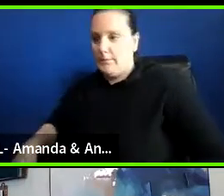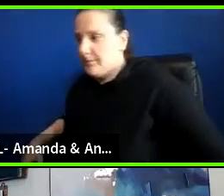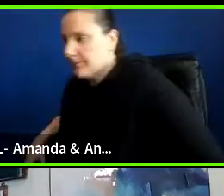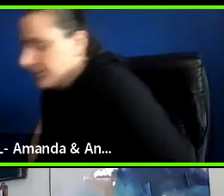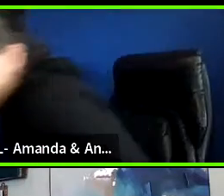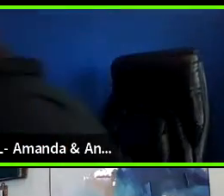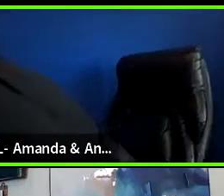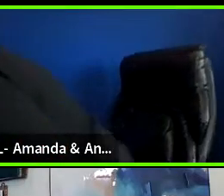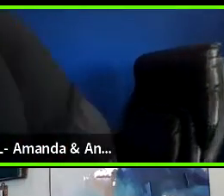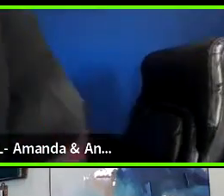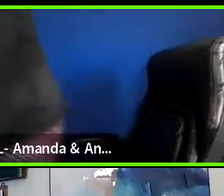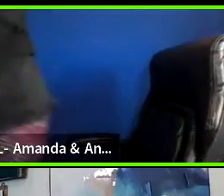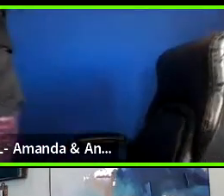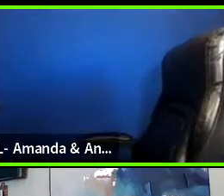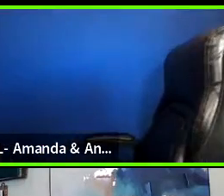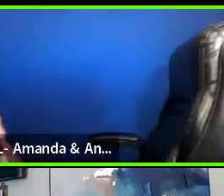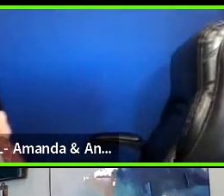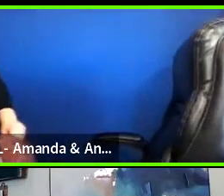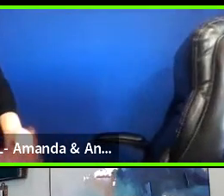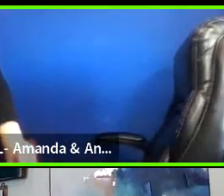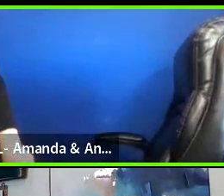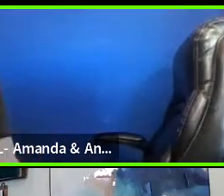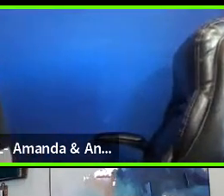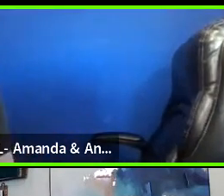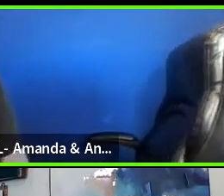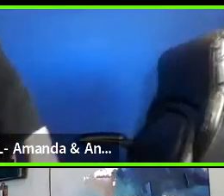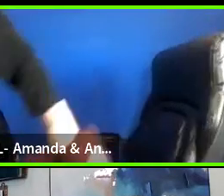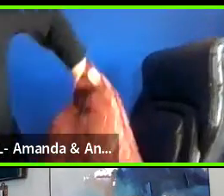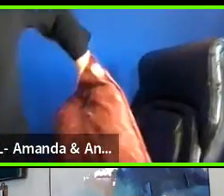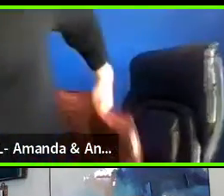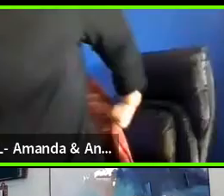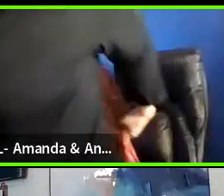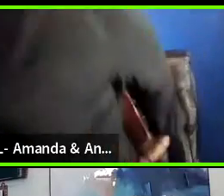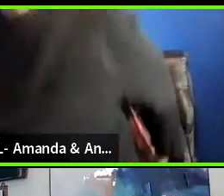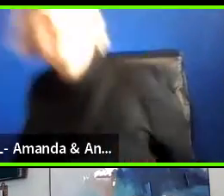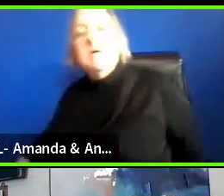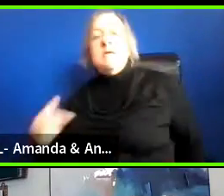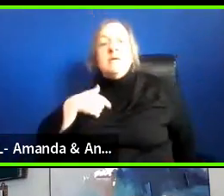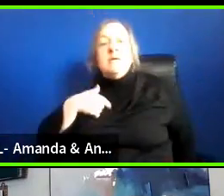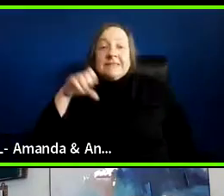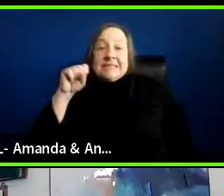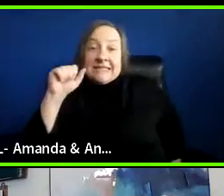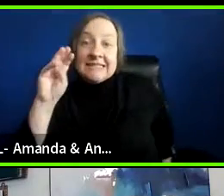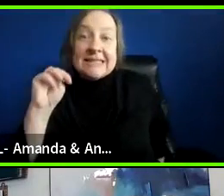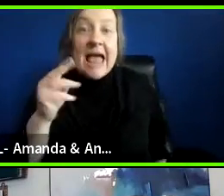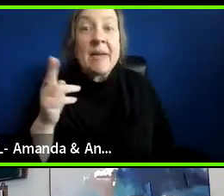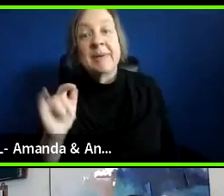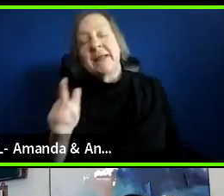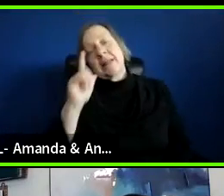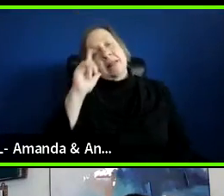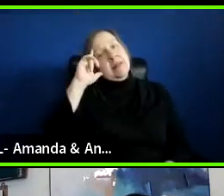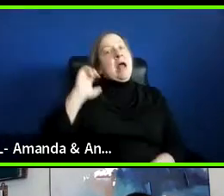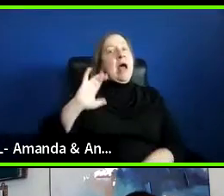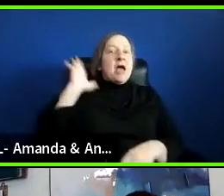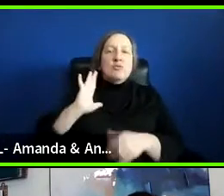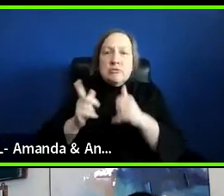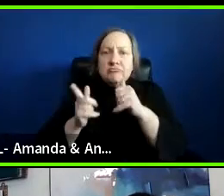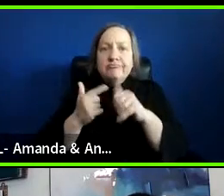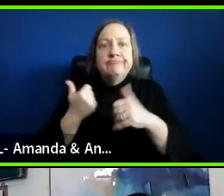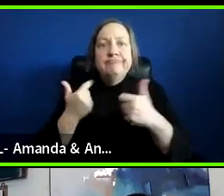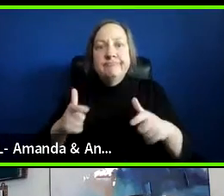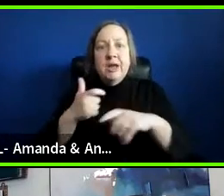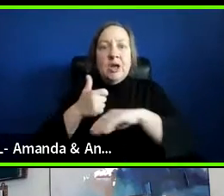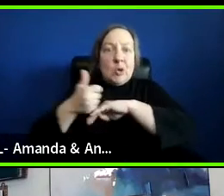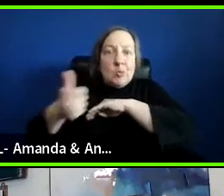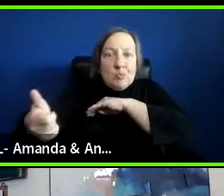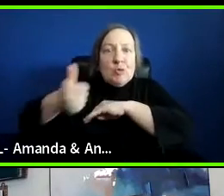Well, thank you so much. Good afternoon, everybody. So my name is Sam Kim. I was originally a super commuter to Hillsborough,